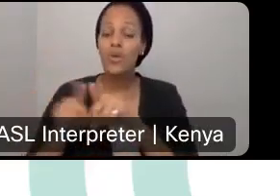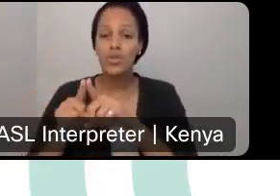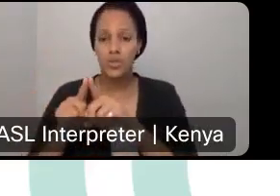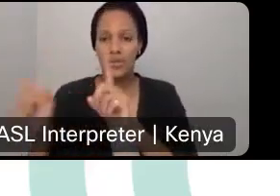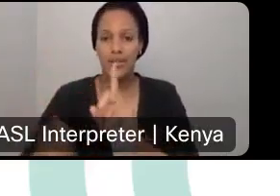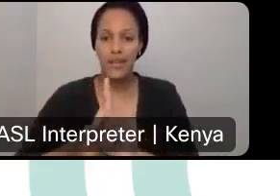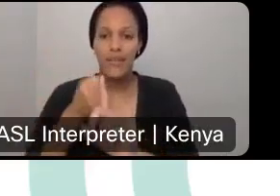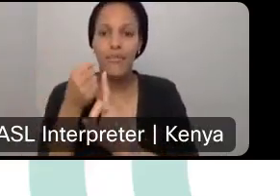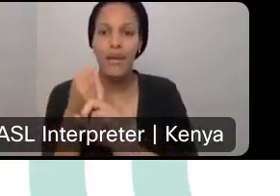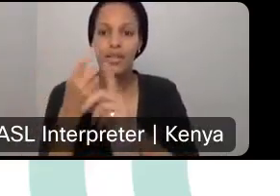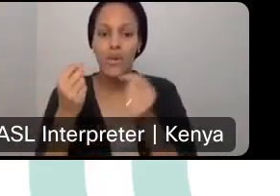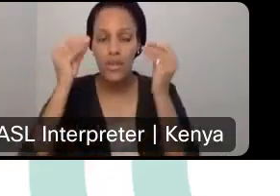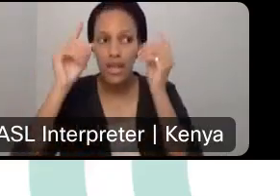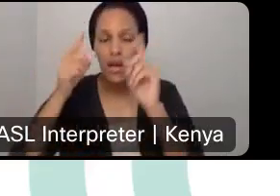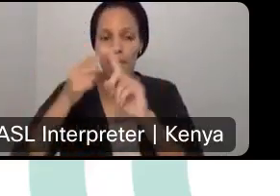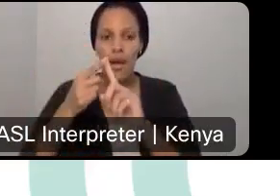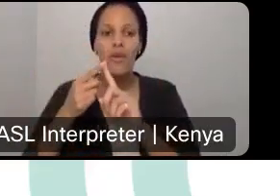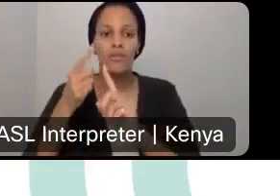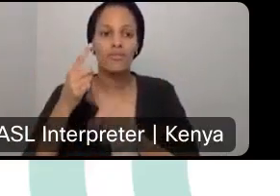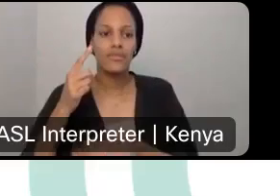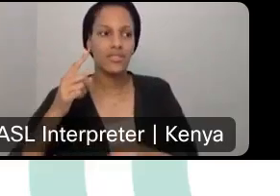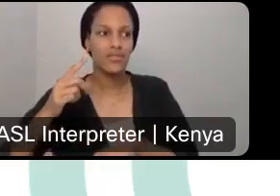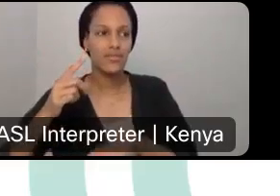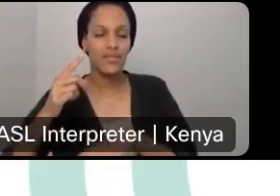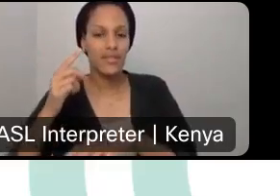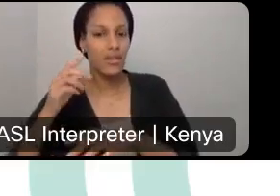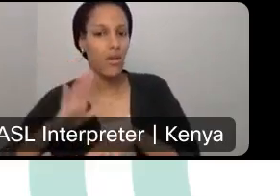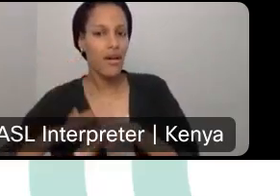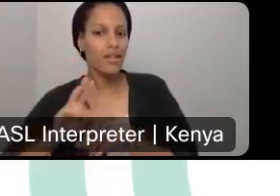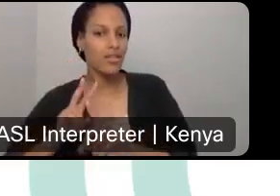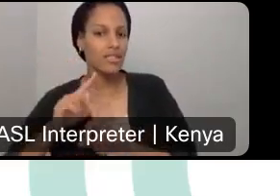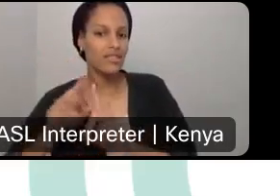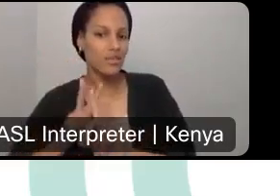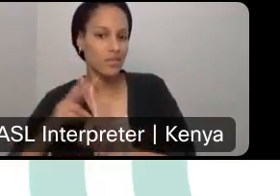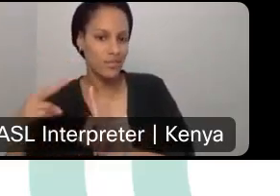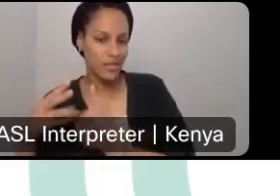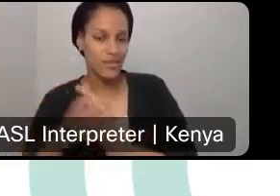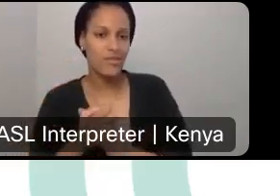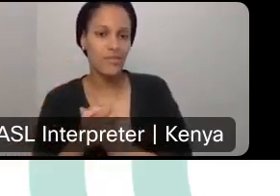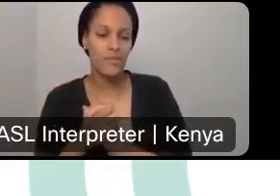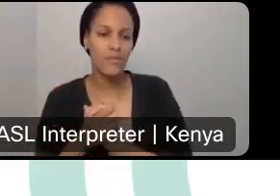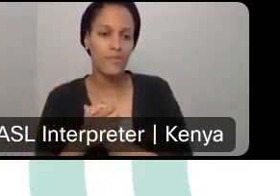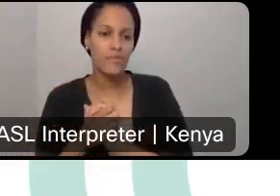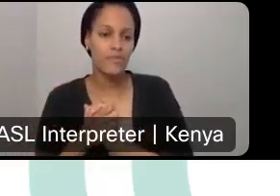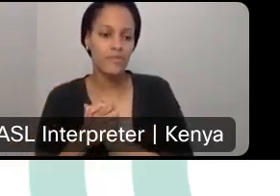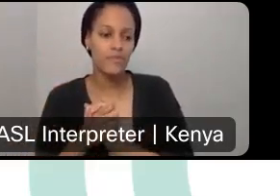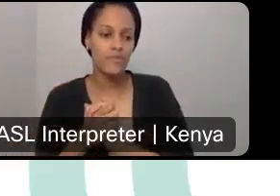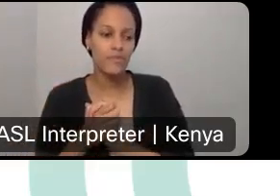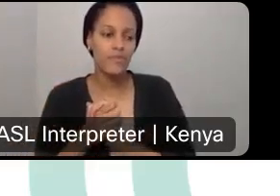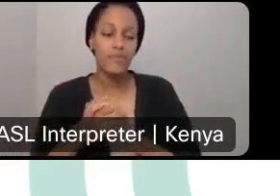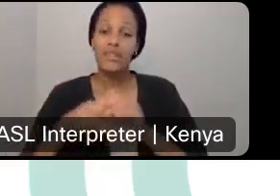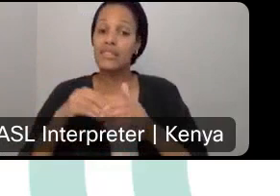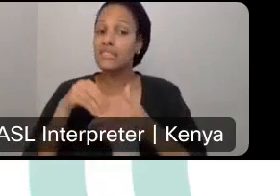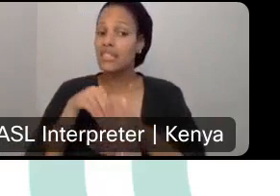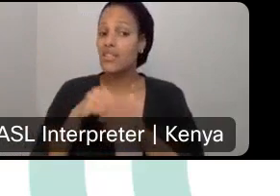manifestations of our alternative perceptions. For example, if it is within cultural norms